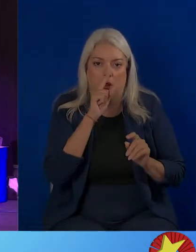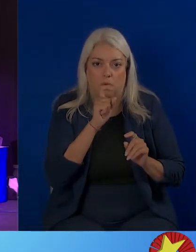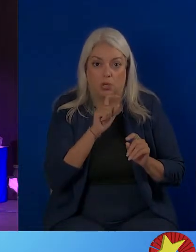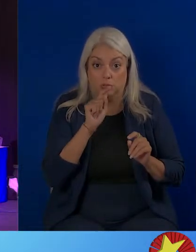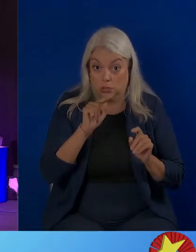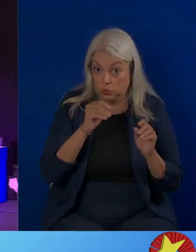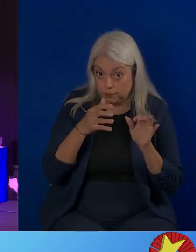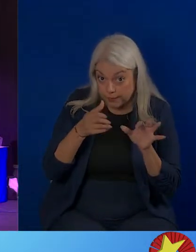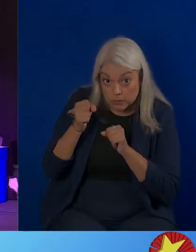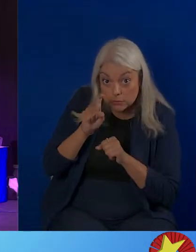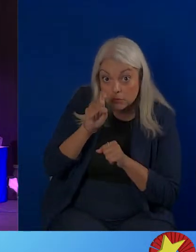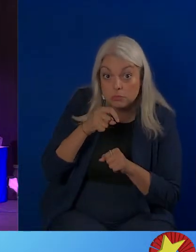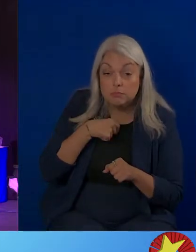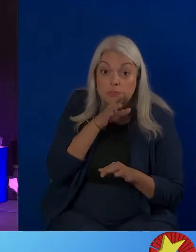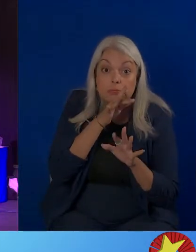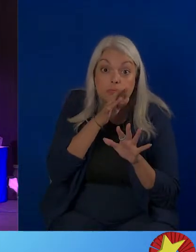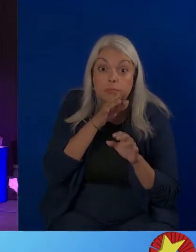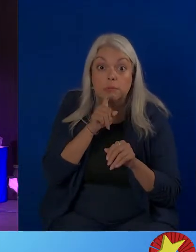fast? Right?